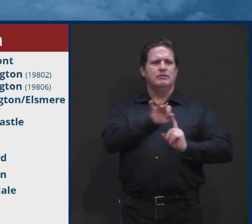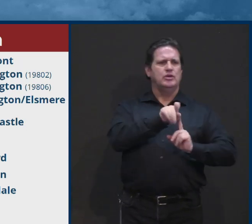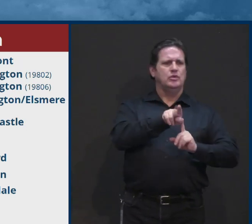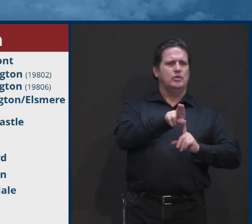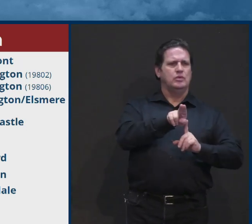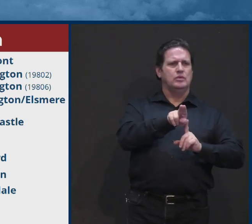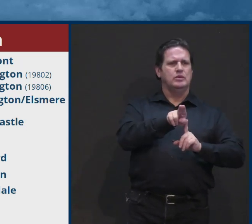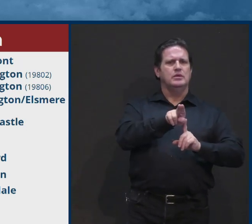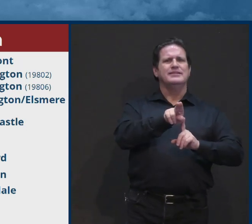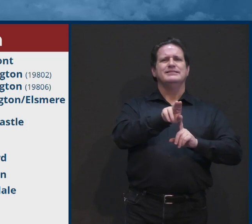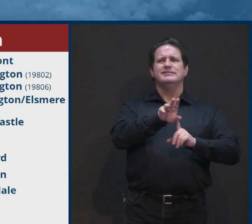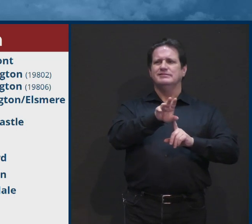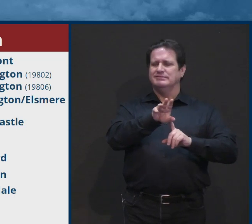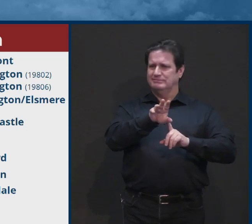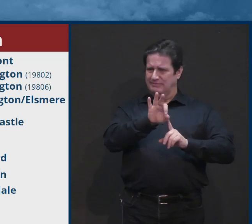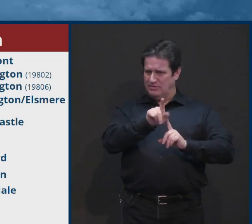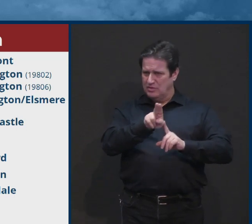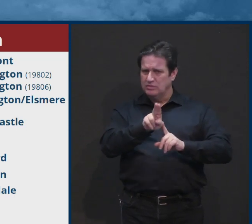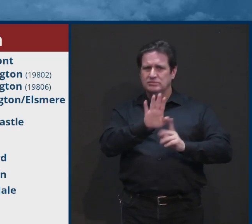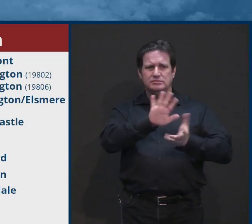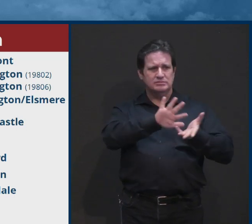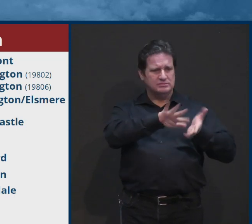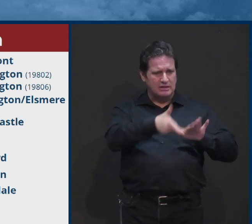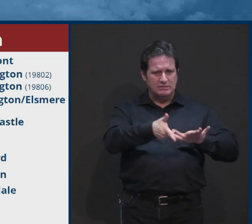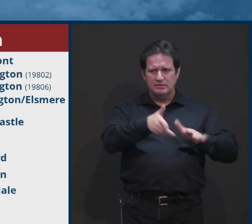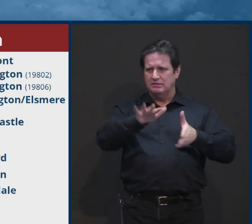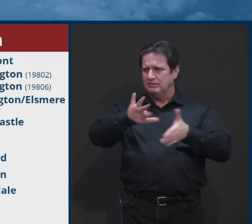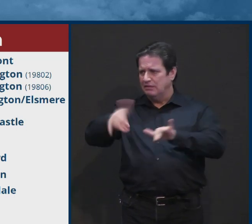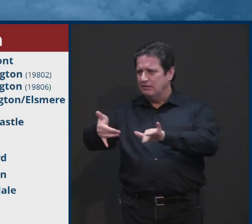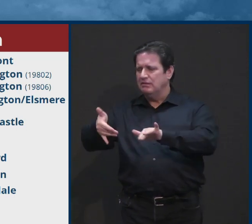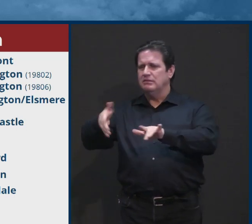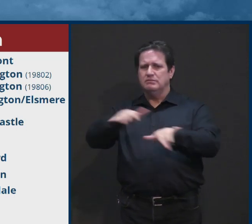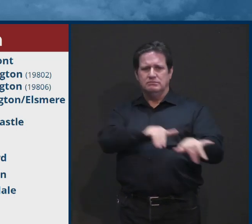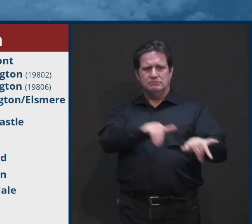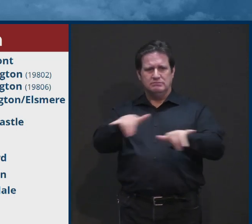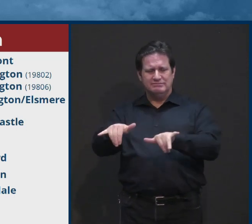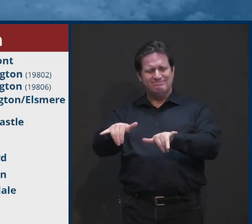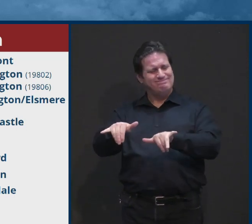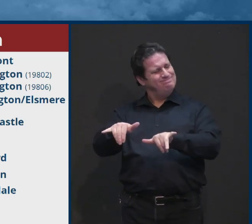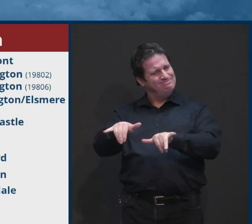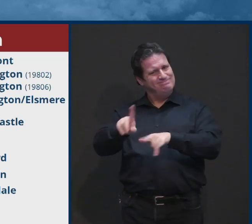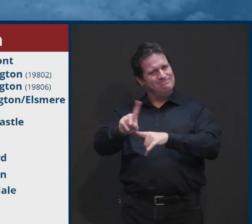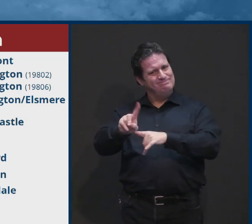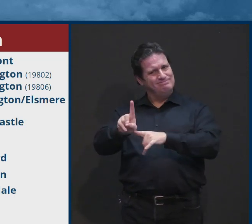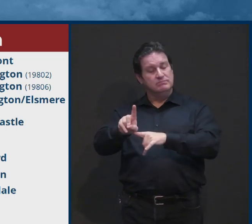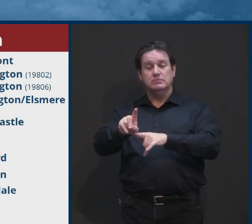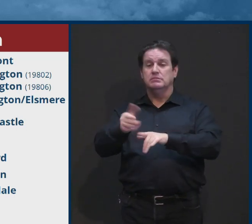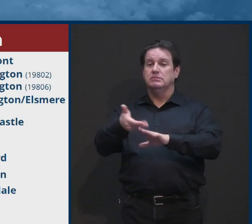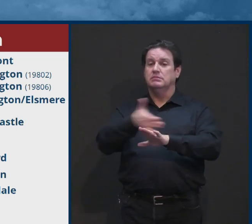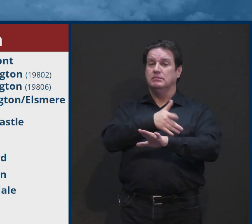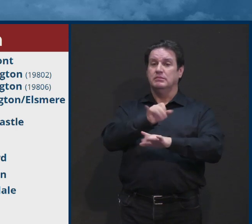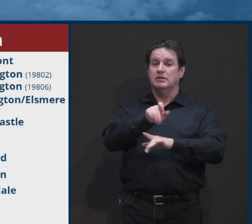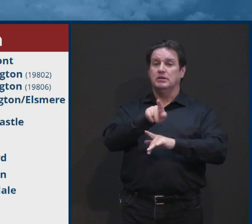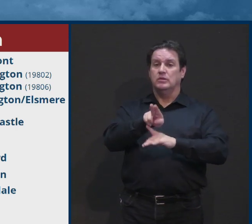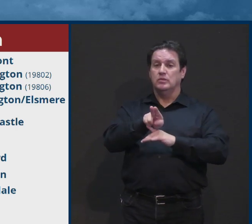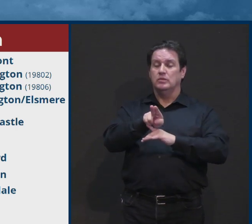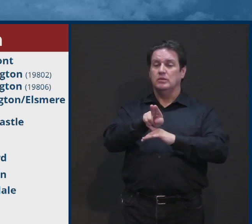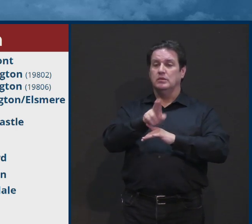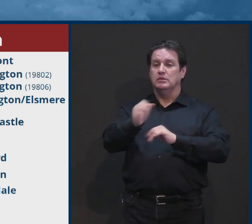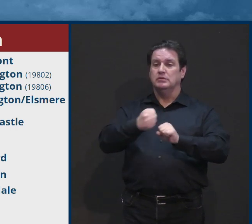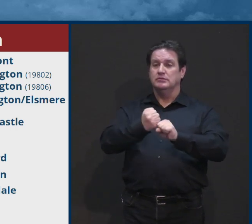and the mortality rate to the flu. Well, the worst flu season that we've had on recorded season